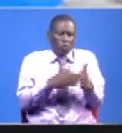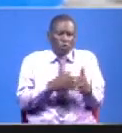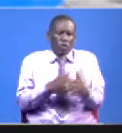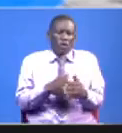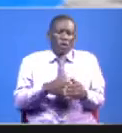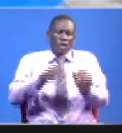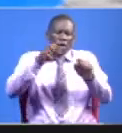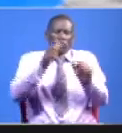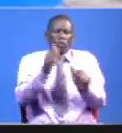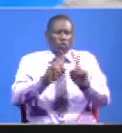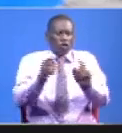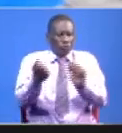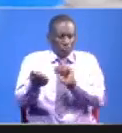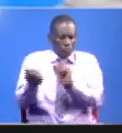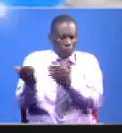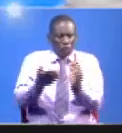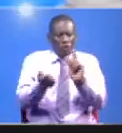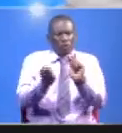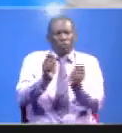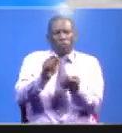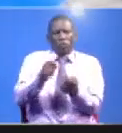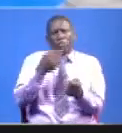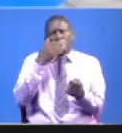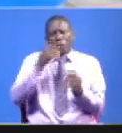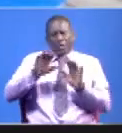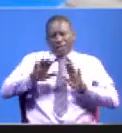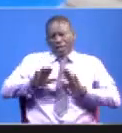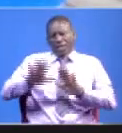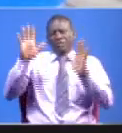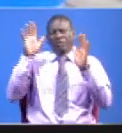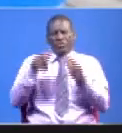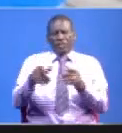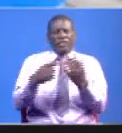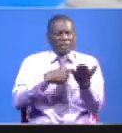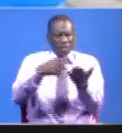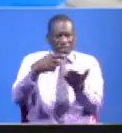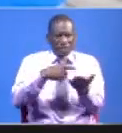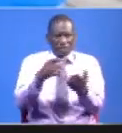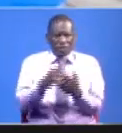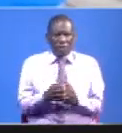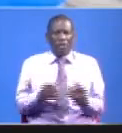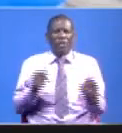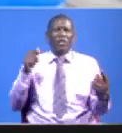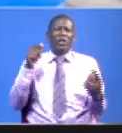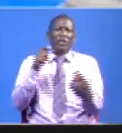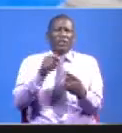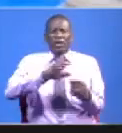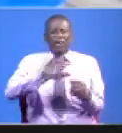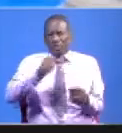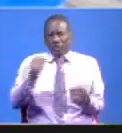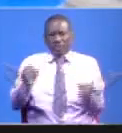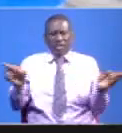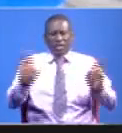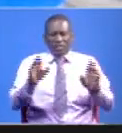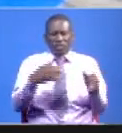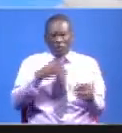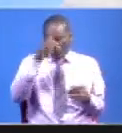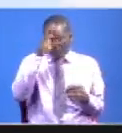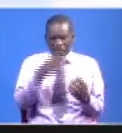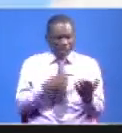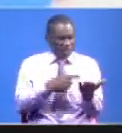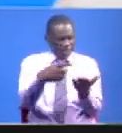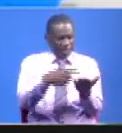really produce the transformation, then we'd rather walk away from these conversations until the other side is ready to have a